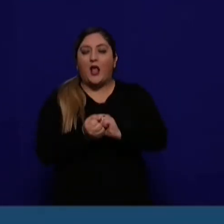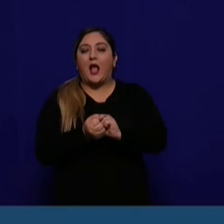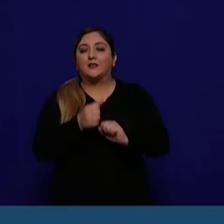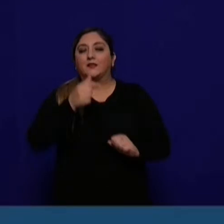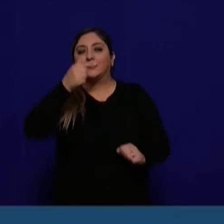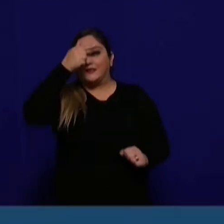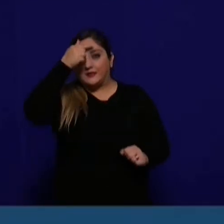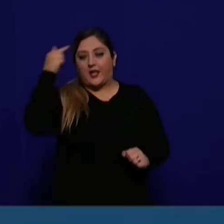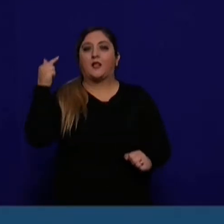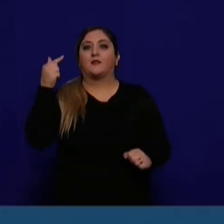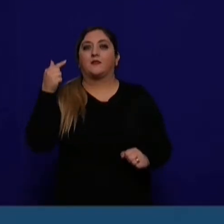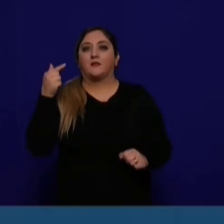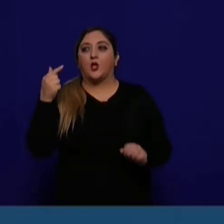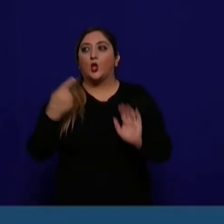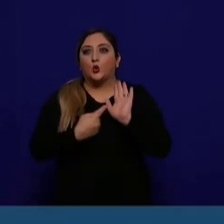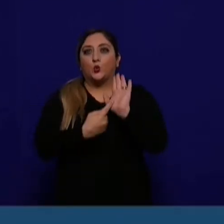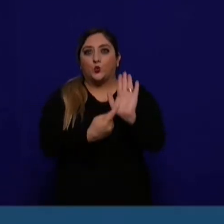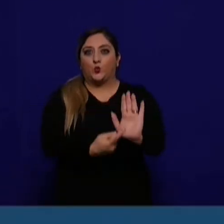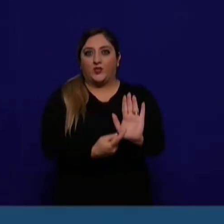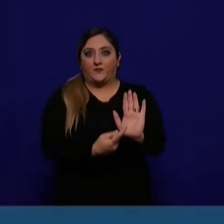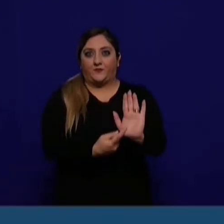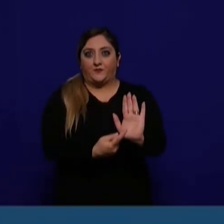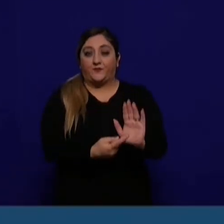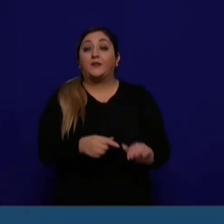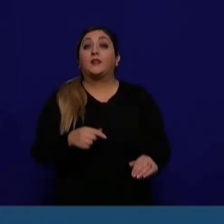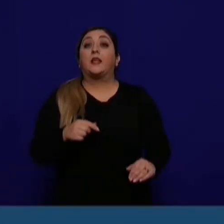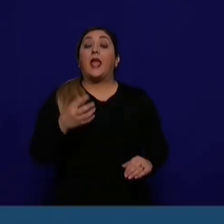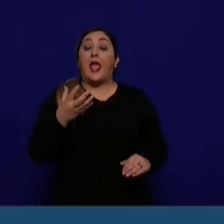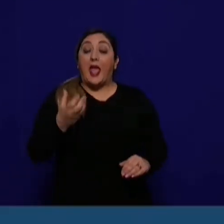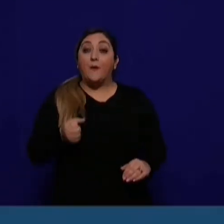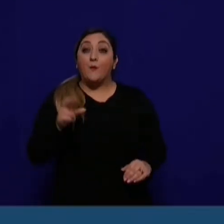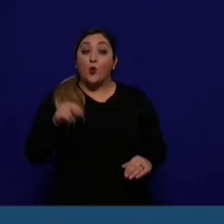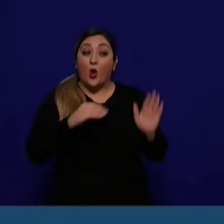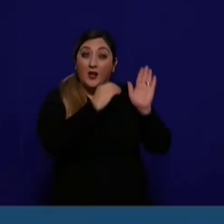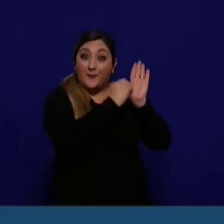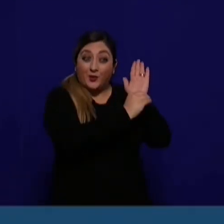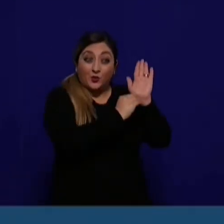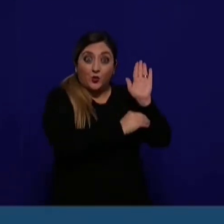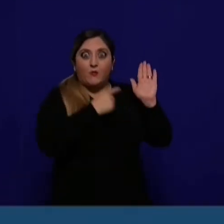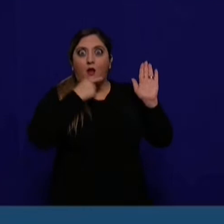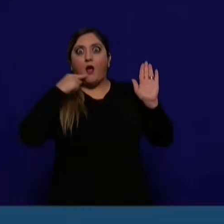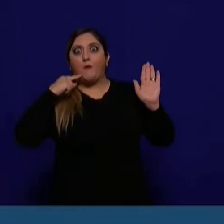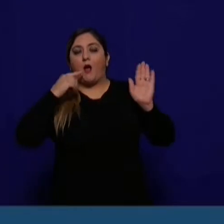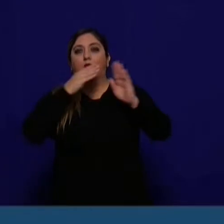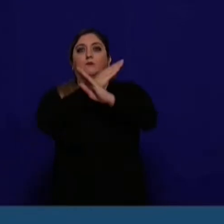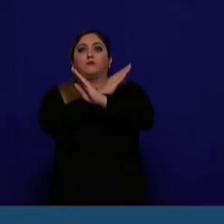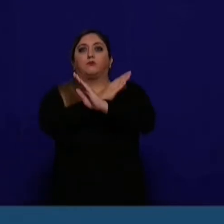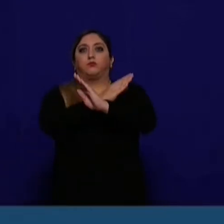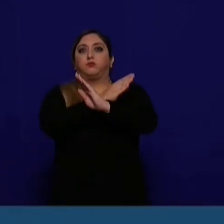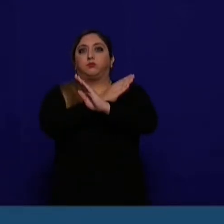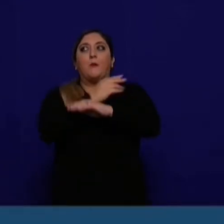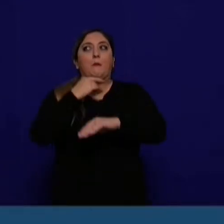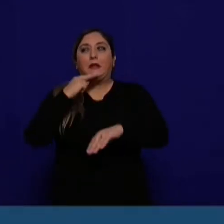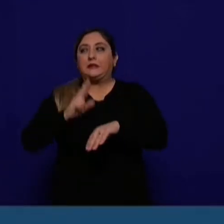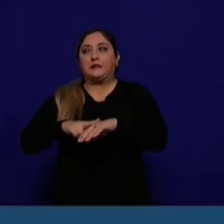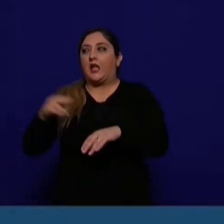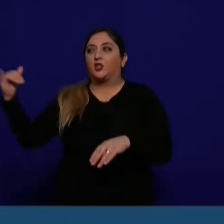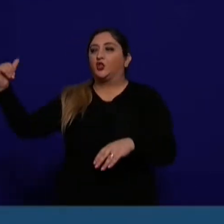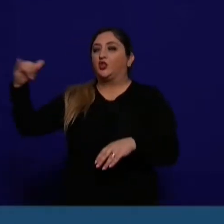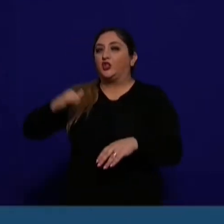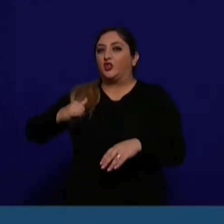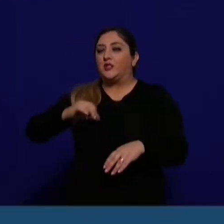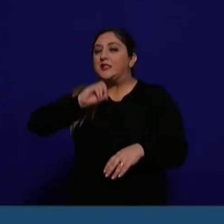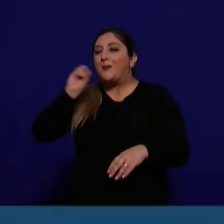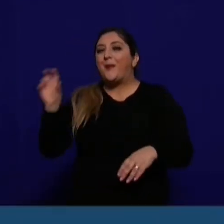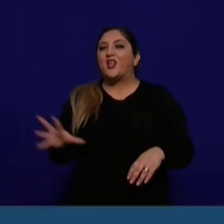zones, jiġifieri li dawk jekk ħajġi xi ħadd bil-permess irid jitpoġġa f'kwarantina apparti it-testing u allura issa qed ikollna wkoll